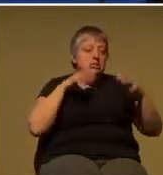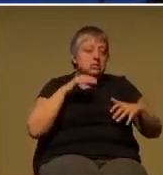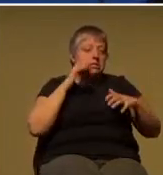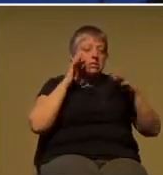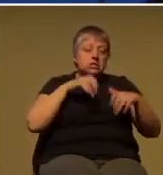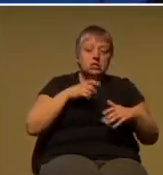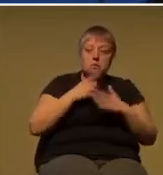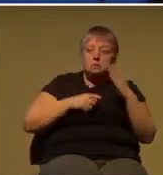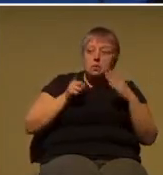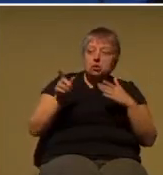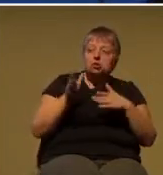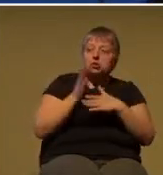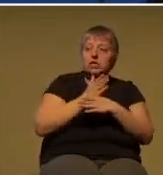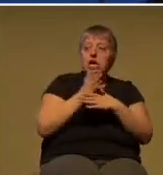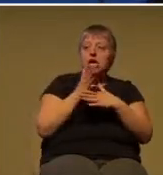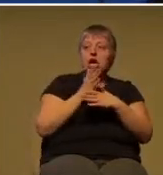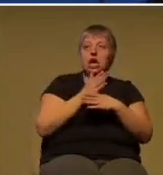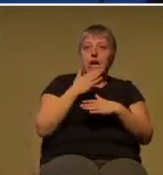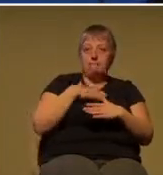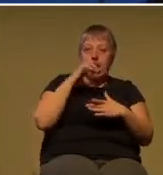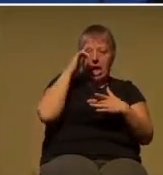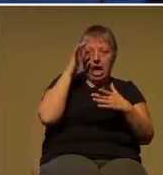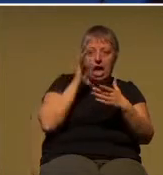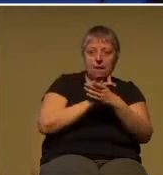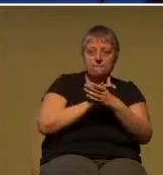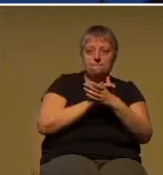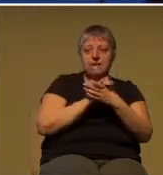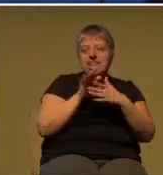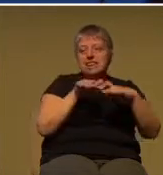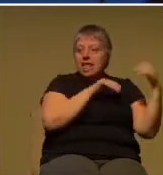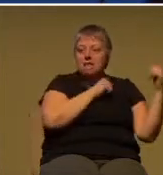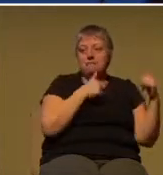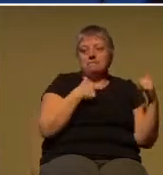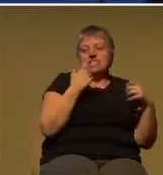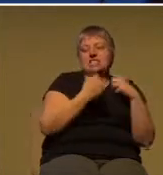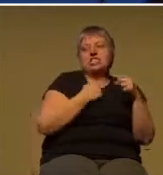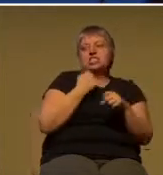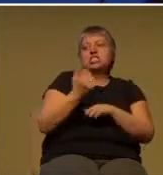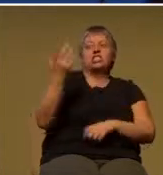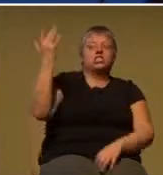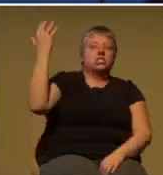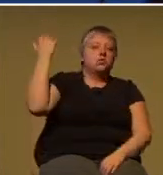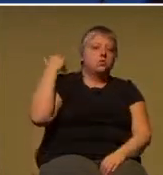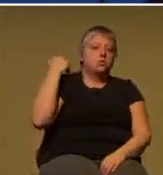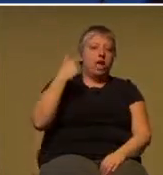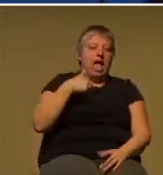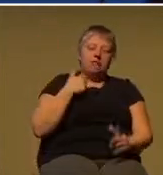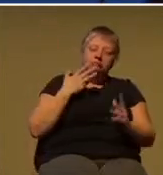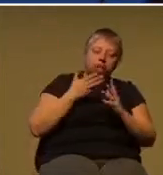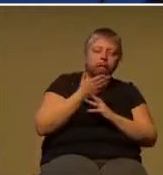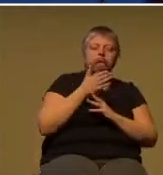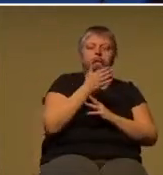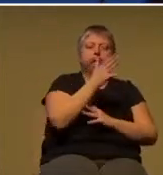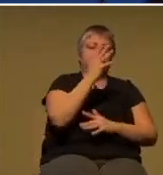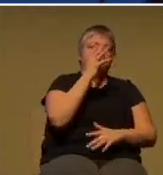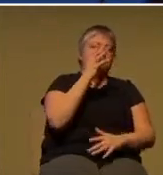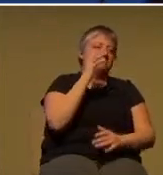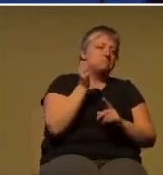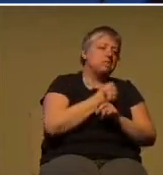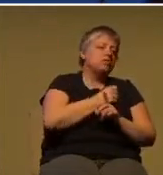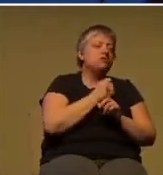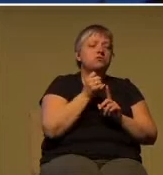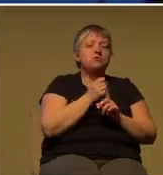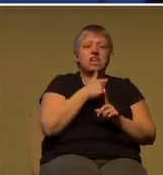you shared. She said, my husband left me years ago. I have gone through abuse, and I have never shared it